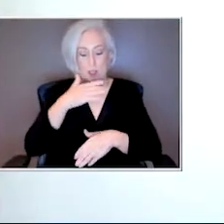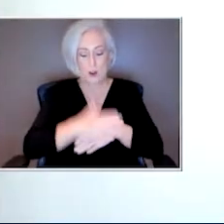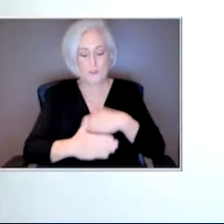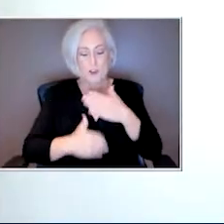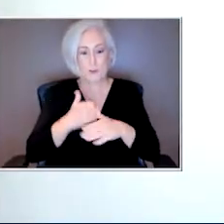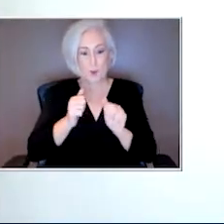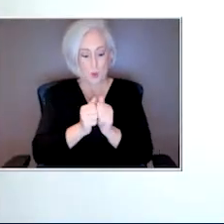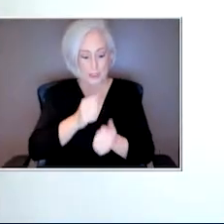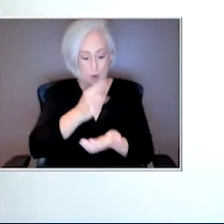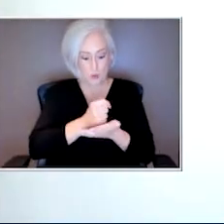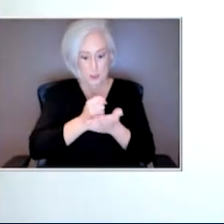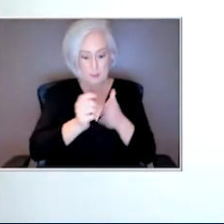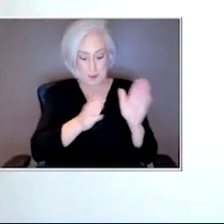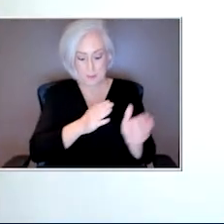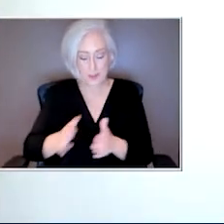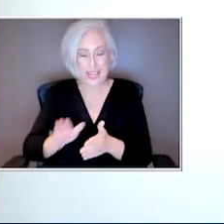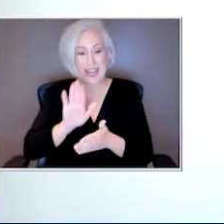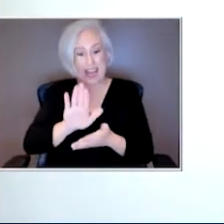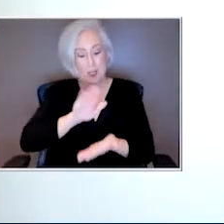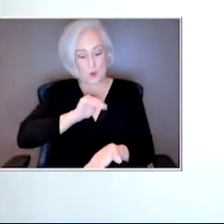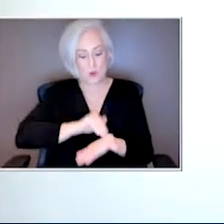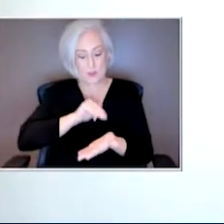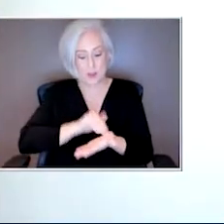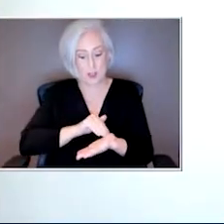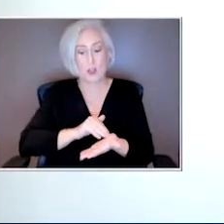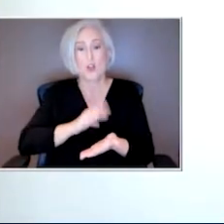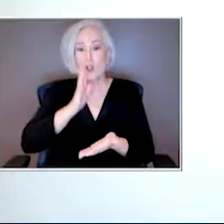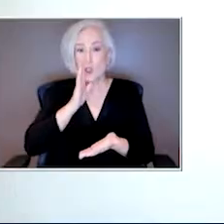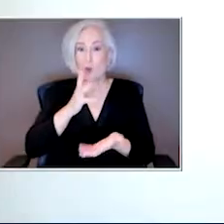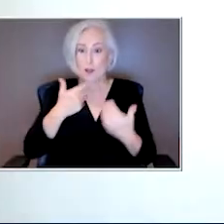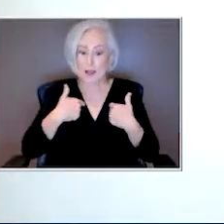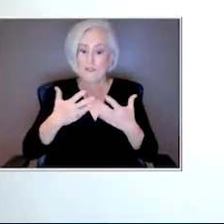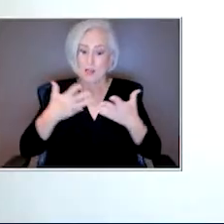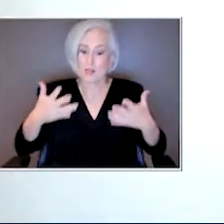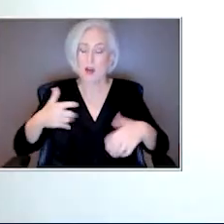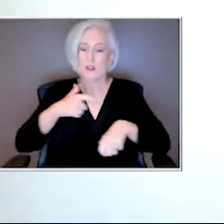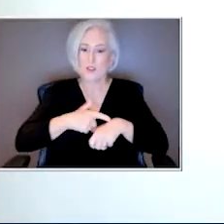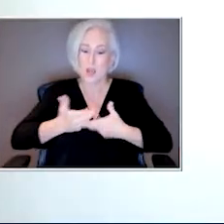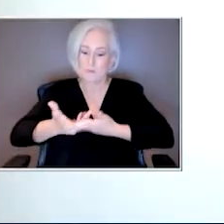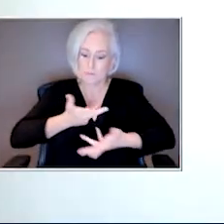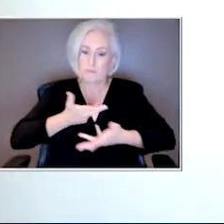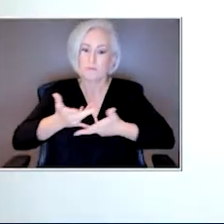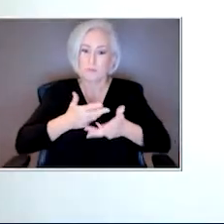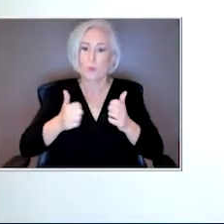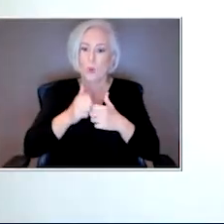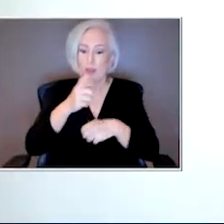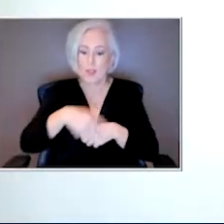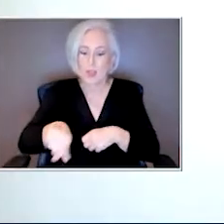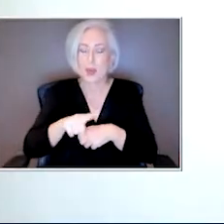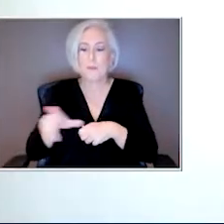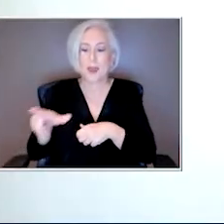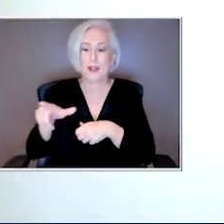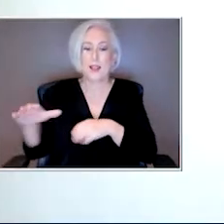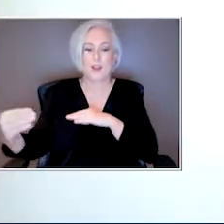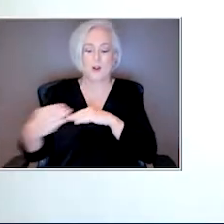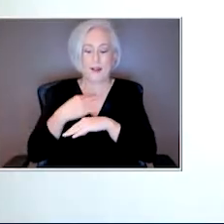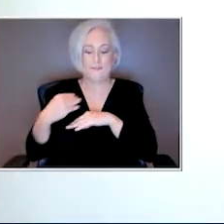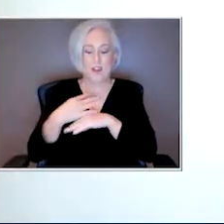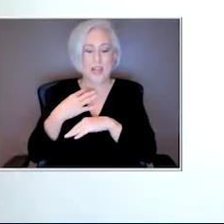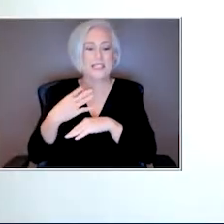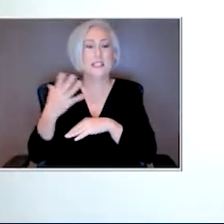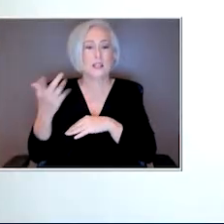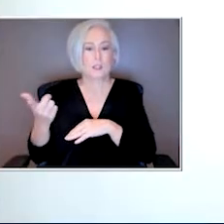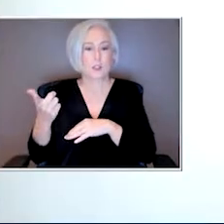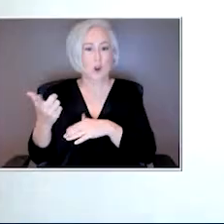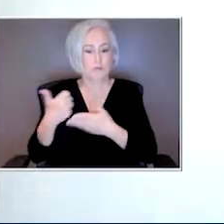your doctors, because you're going to be spending a lot of time with them and they're going to be giving you a lot of advice and helping you through the process. So